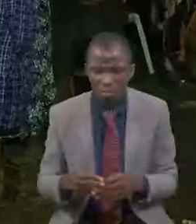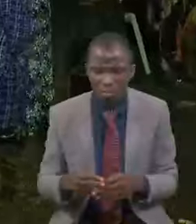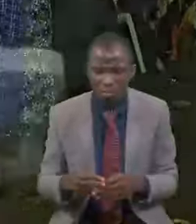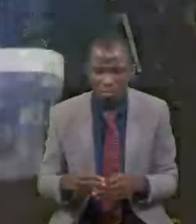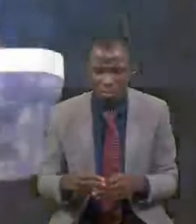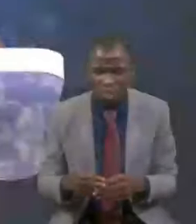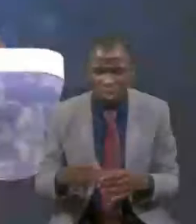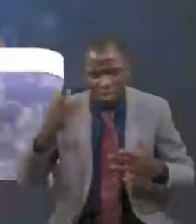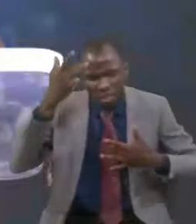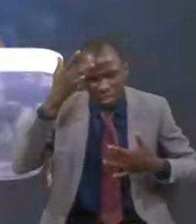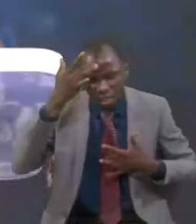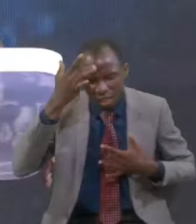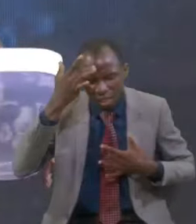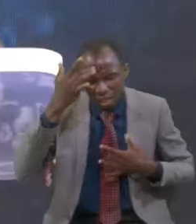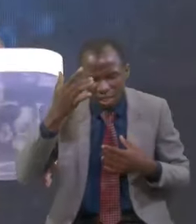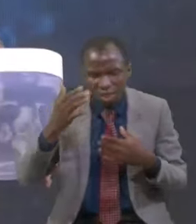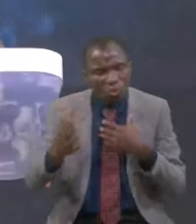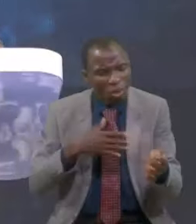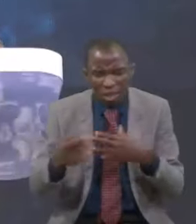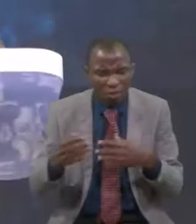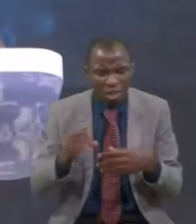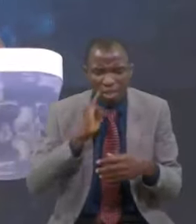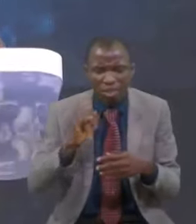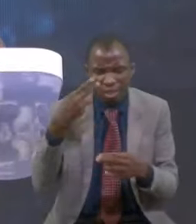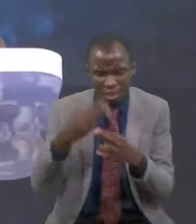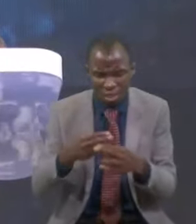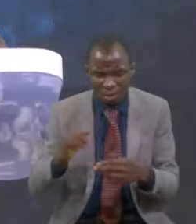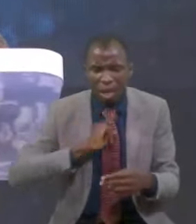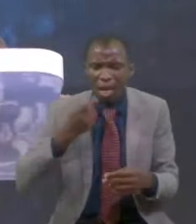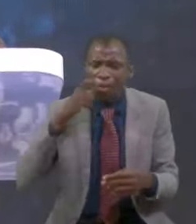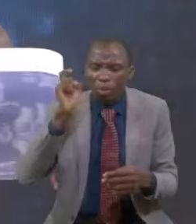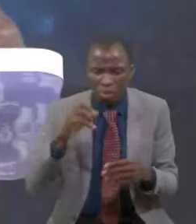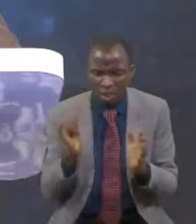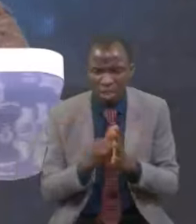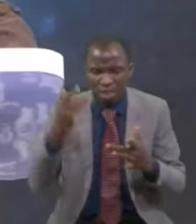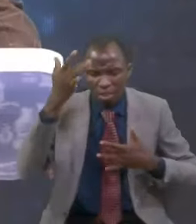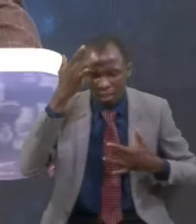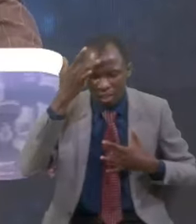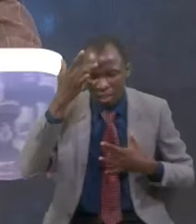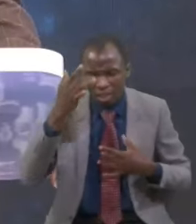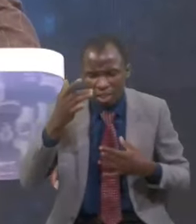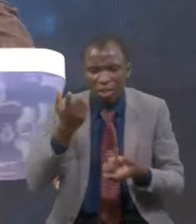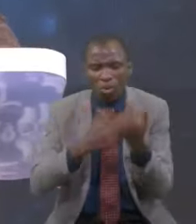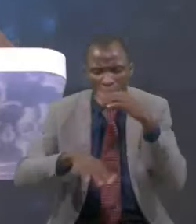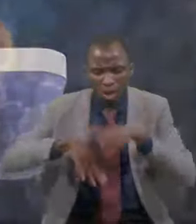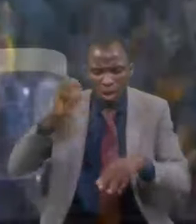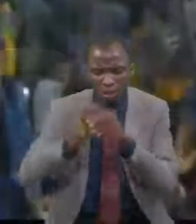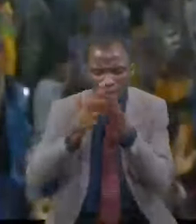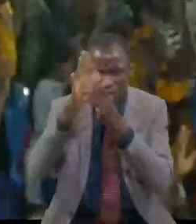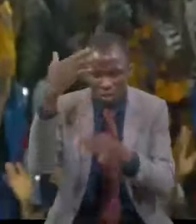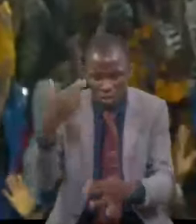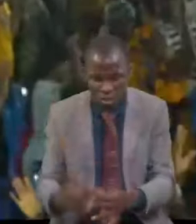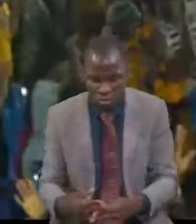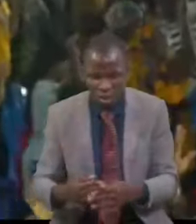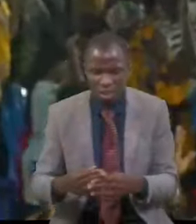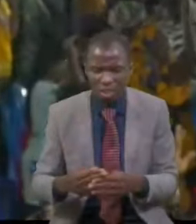Sickness, whatever the name, I command that sickness, come out in Jesus' name. Amen.